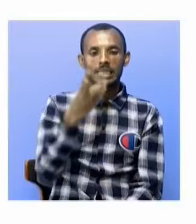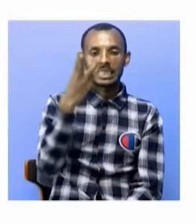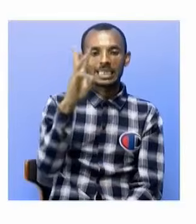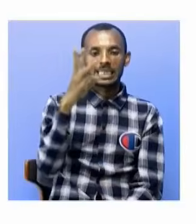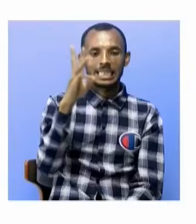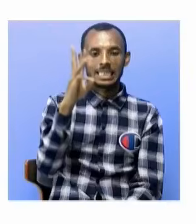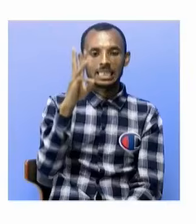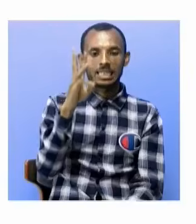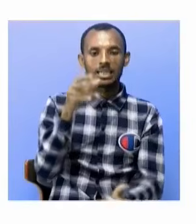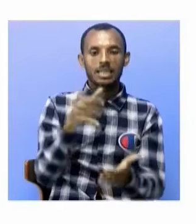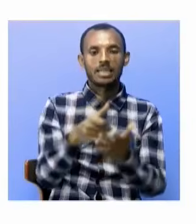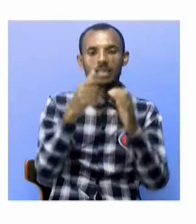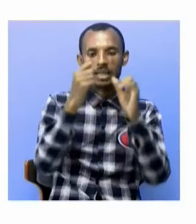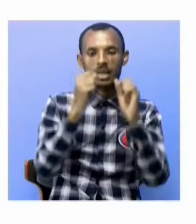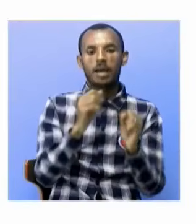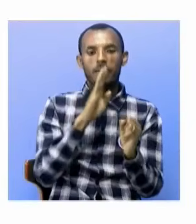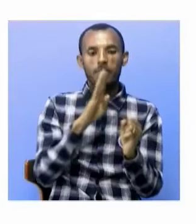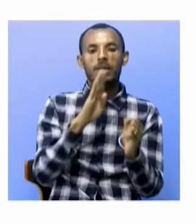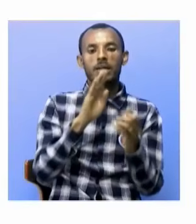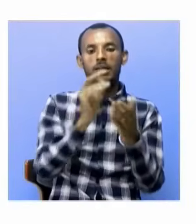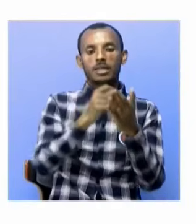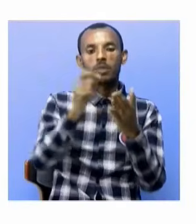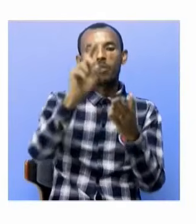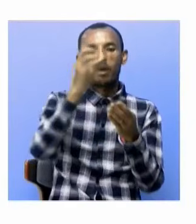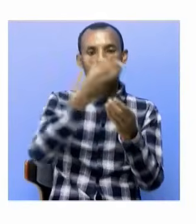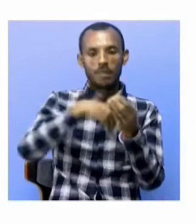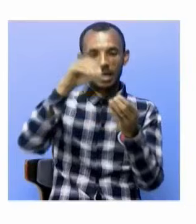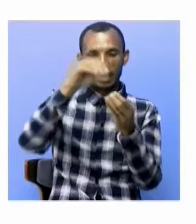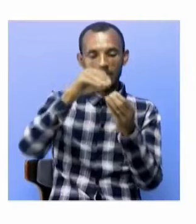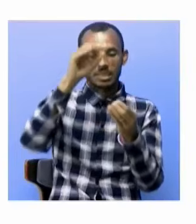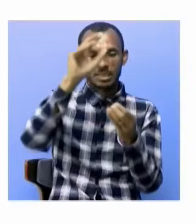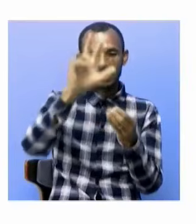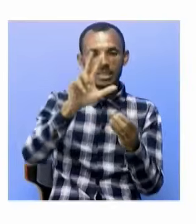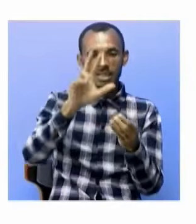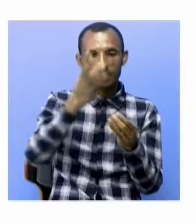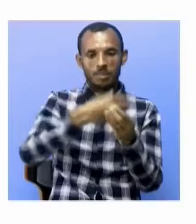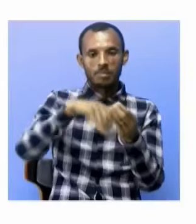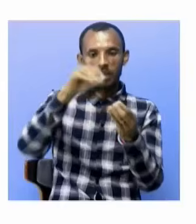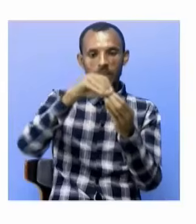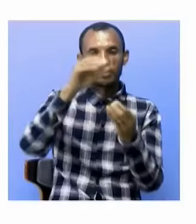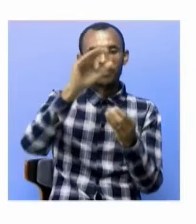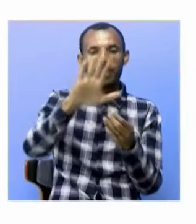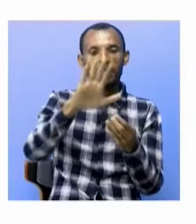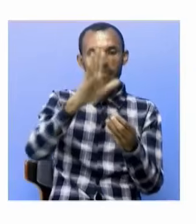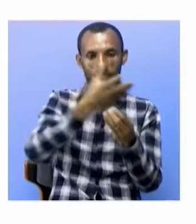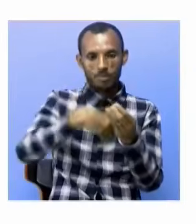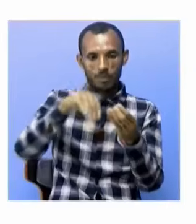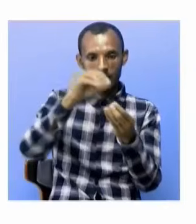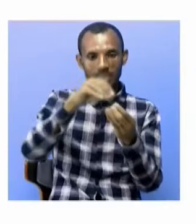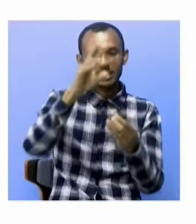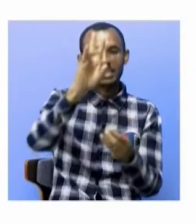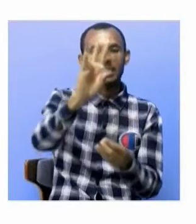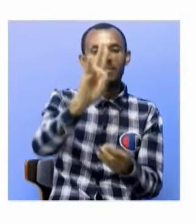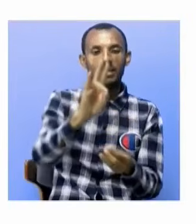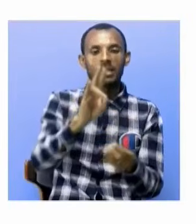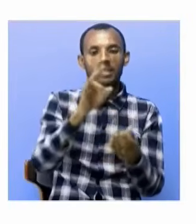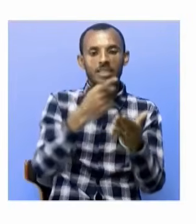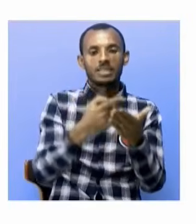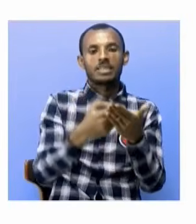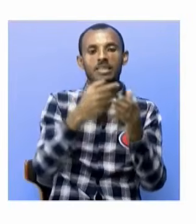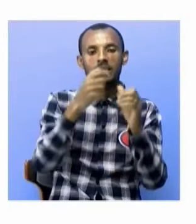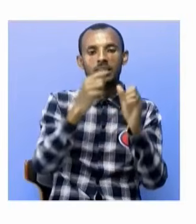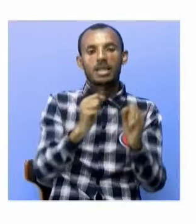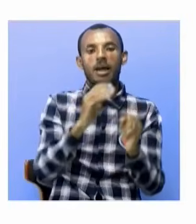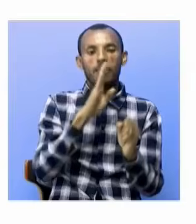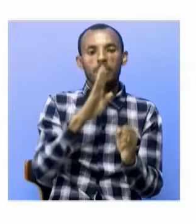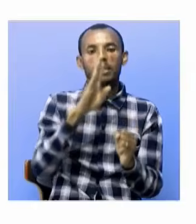16. It can be written as 1 plus 3 plus 5 plus 7. Okay? So this becomes 16